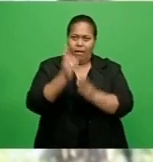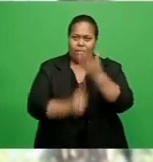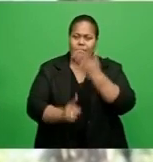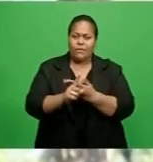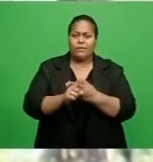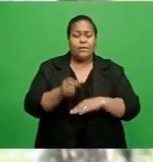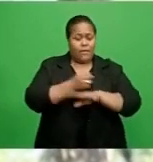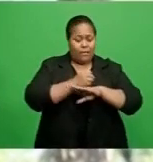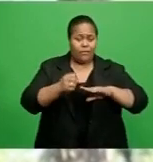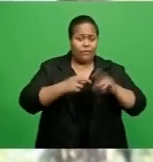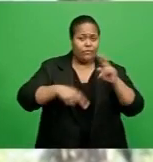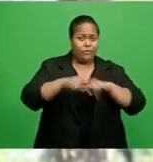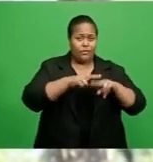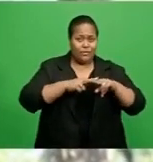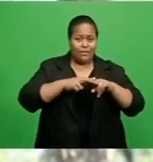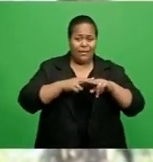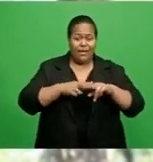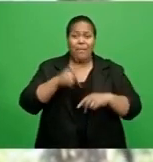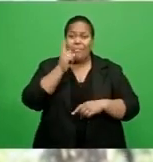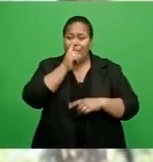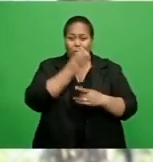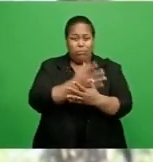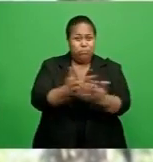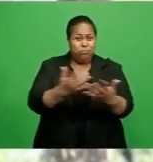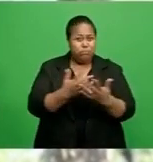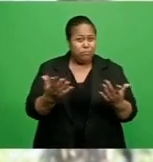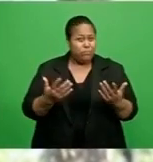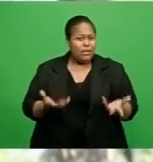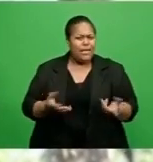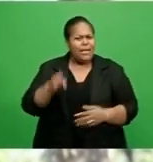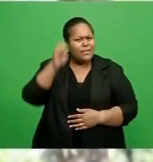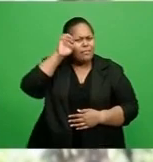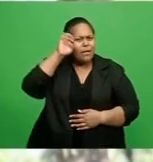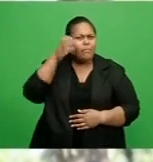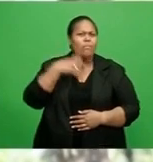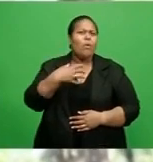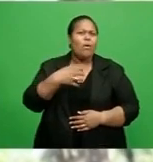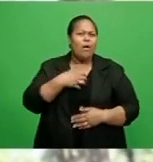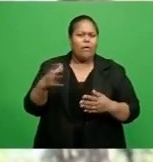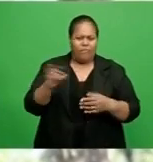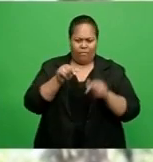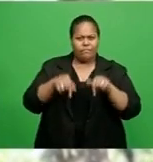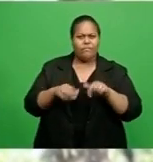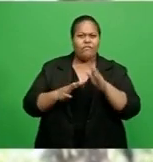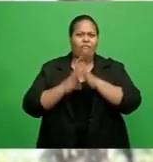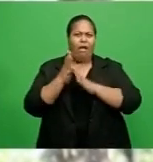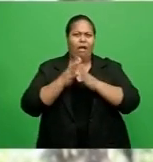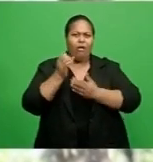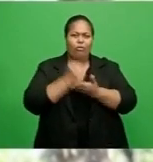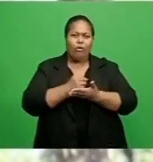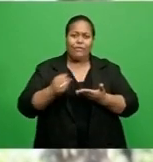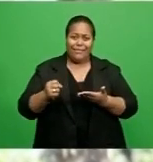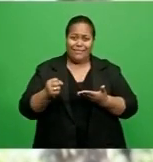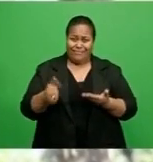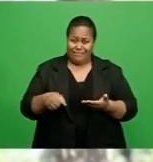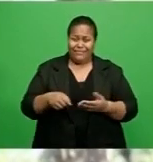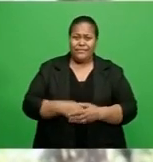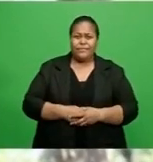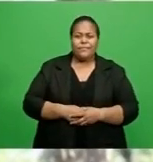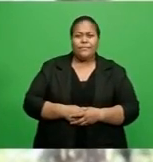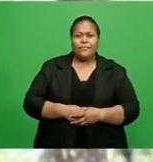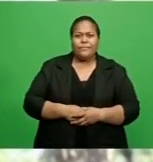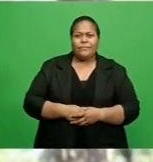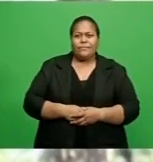and the Fijian public, they expect even more from NFA, because for NFA, the